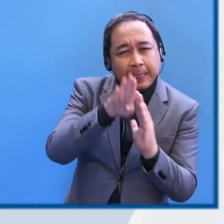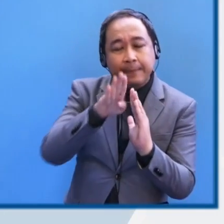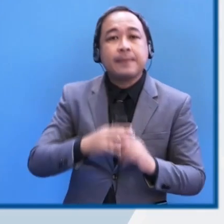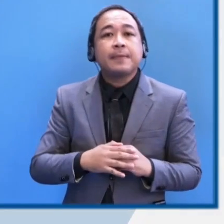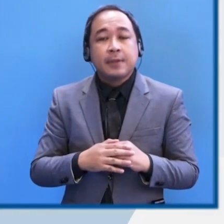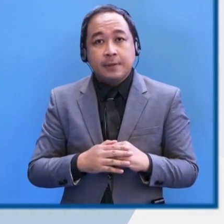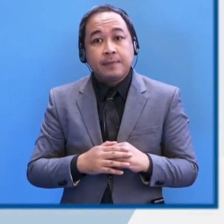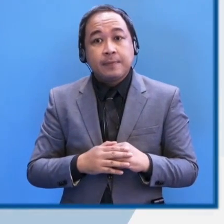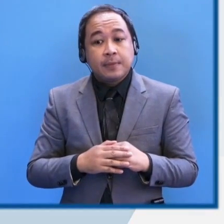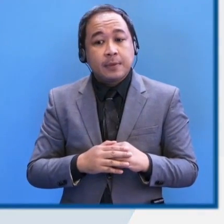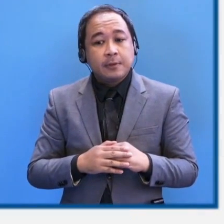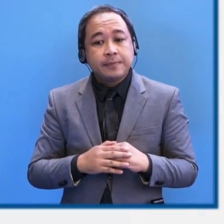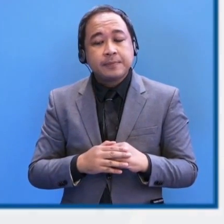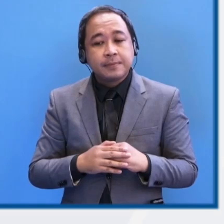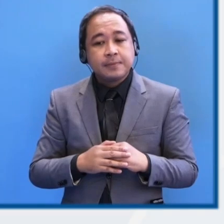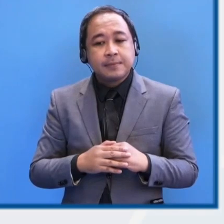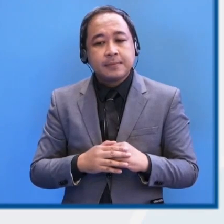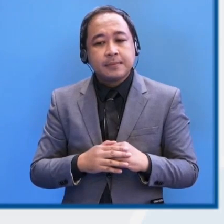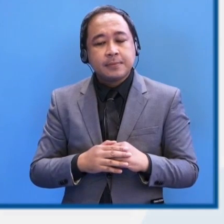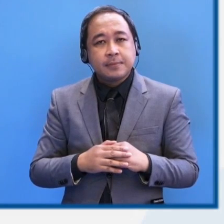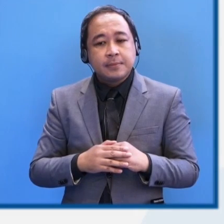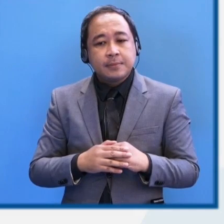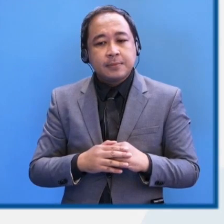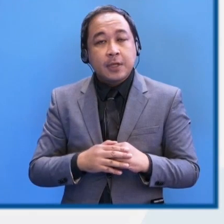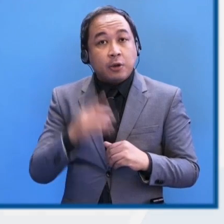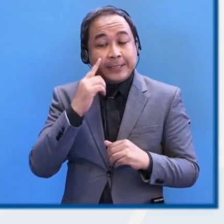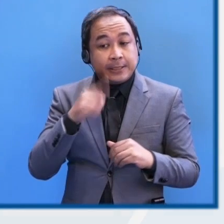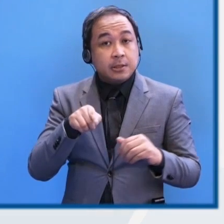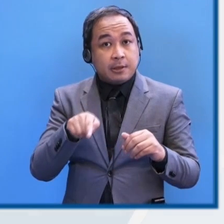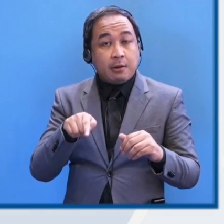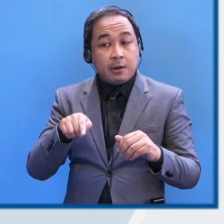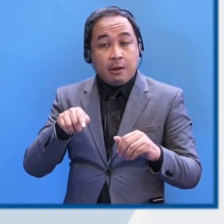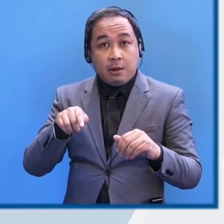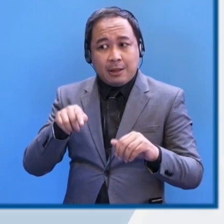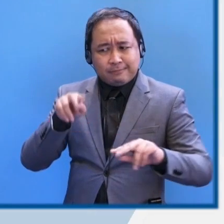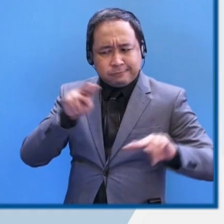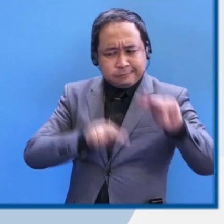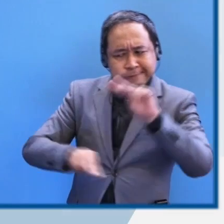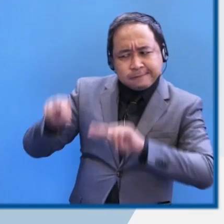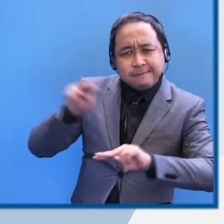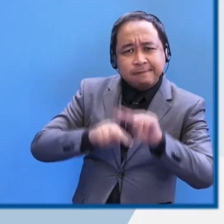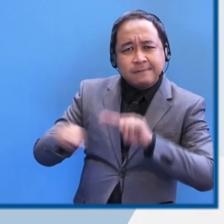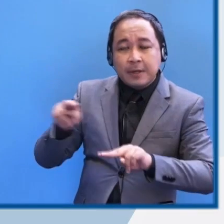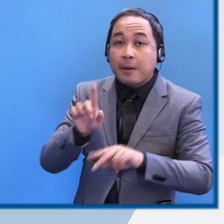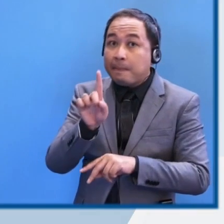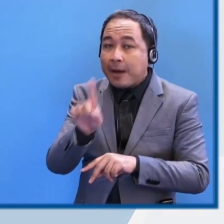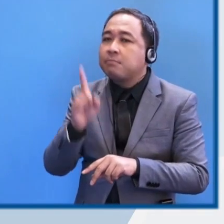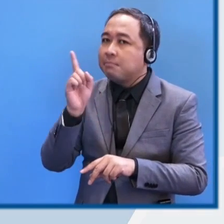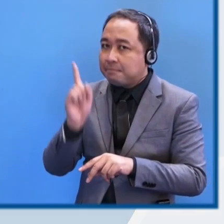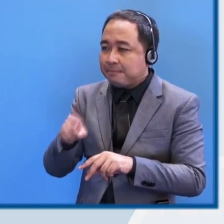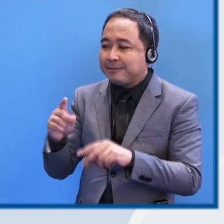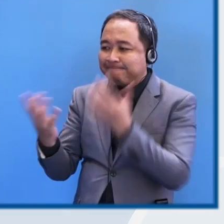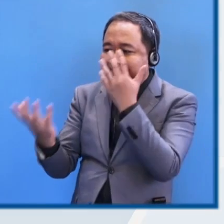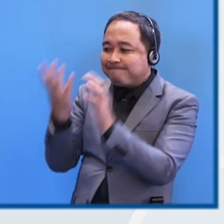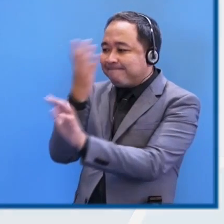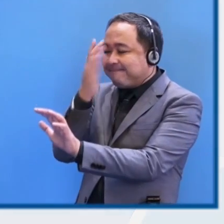assess from the perspective of the communities which is experiencing these various forms of risk. The second category